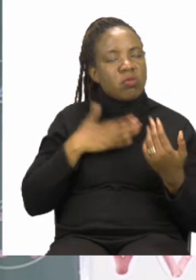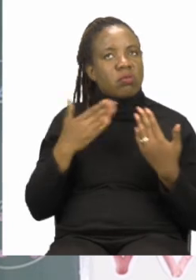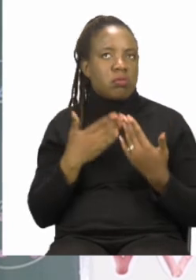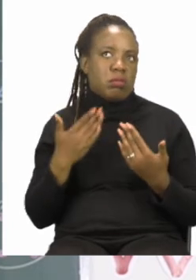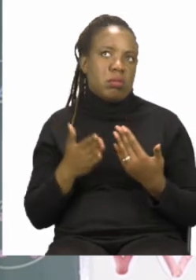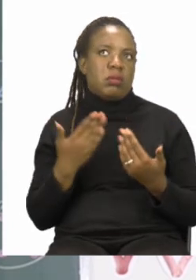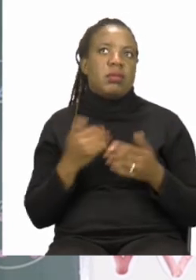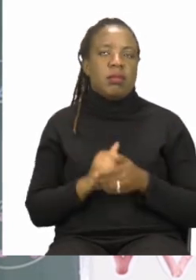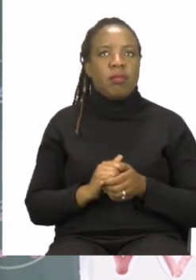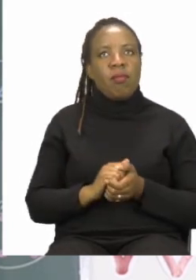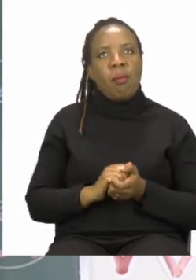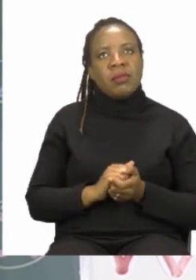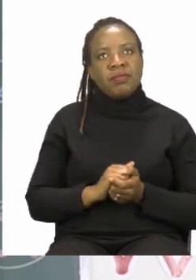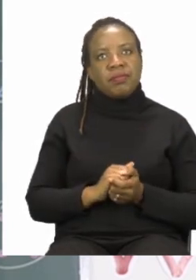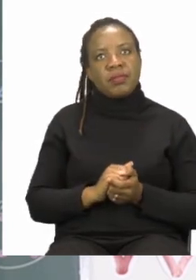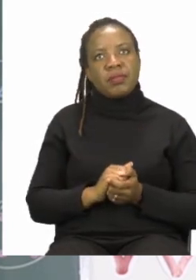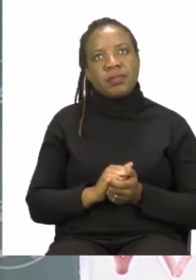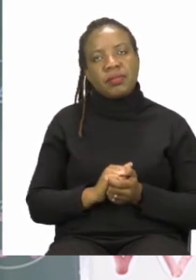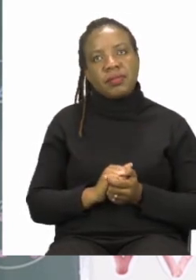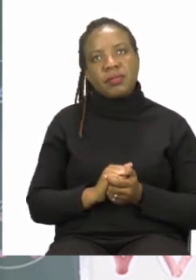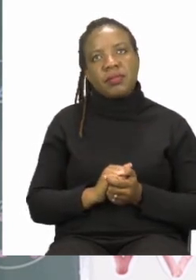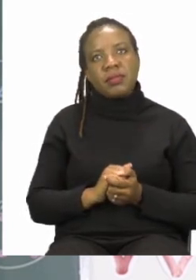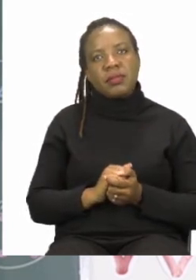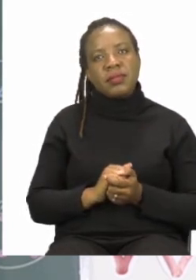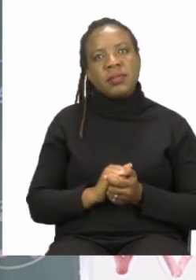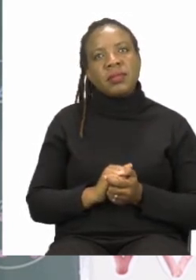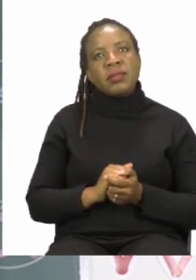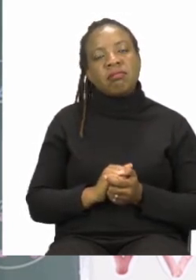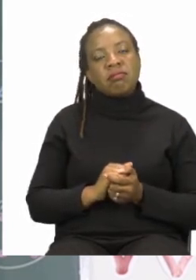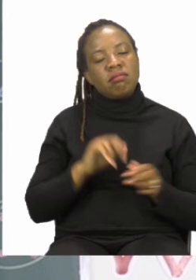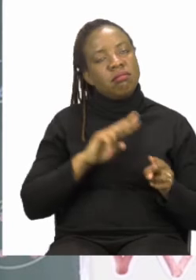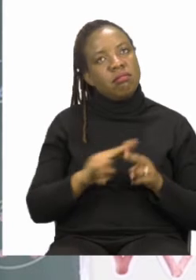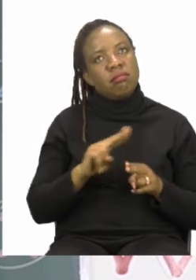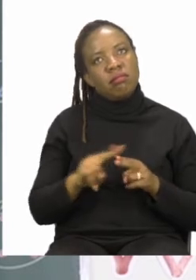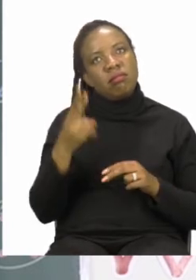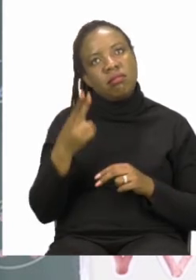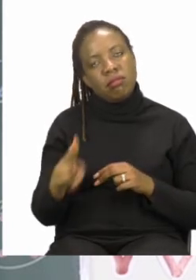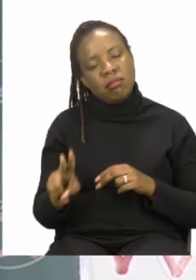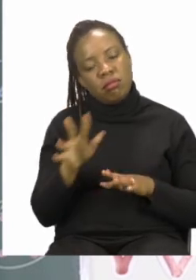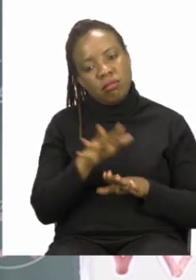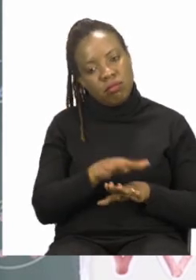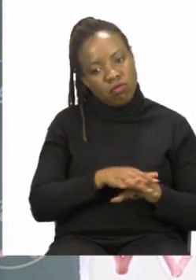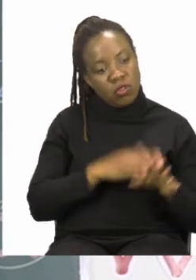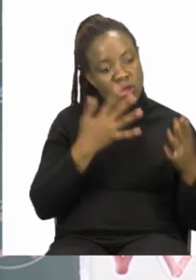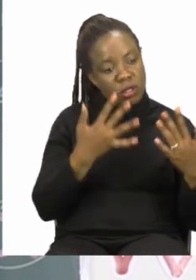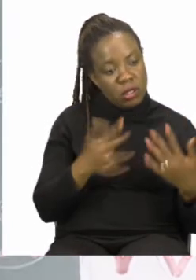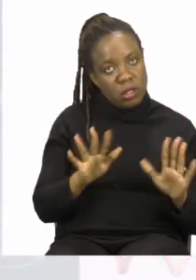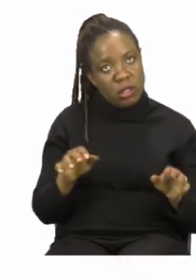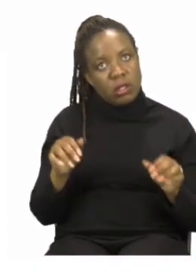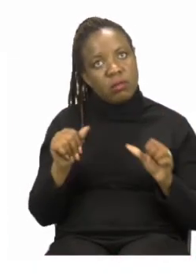sets and crossing out as you go. Take your time with that one. And when you're done, you're moving on